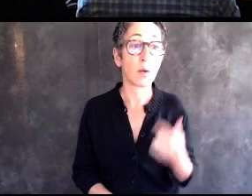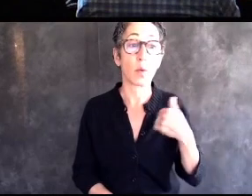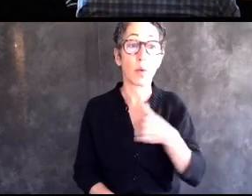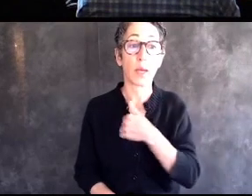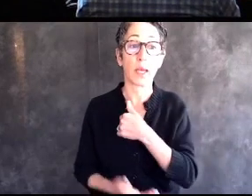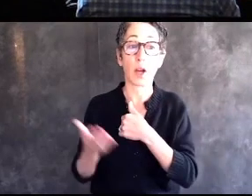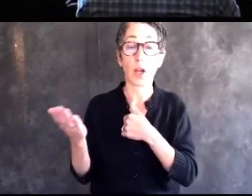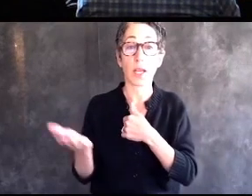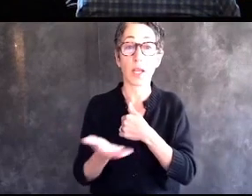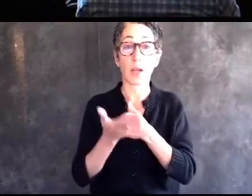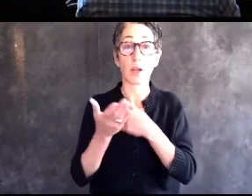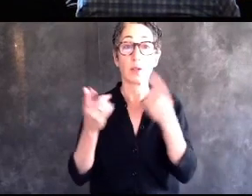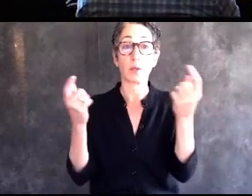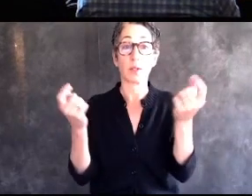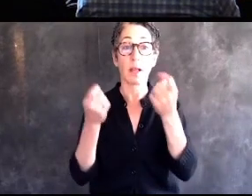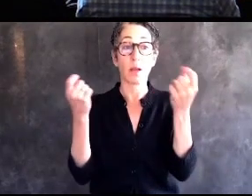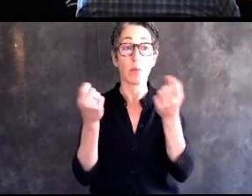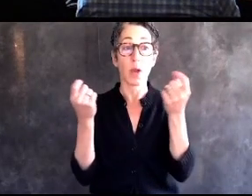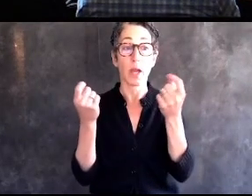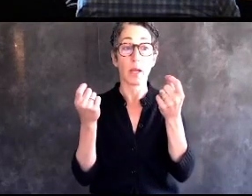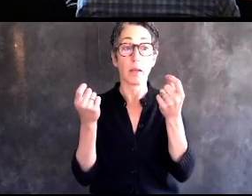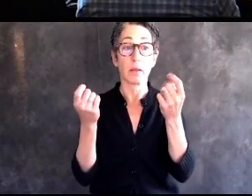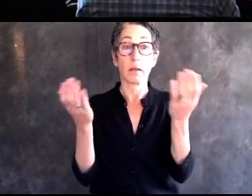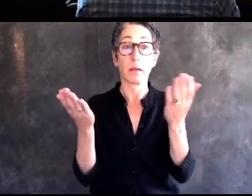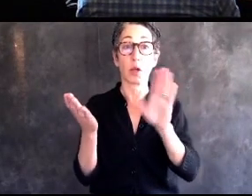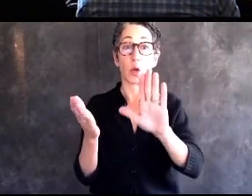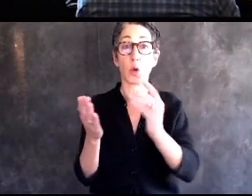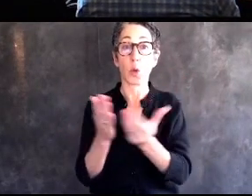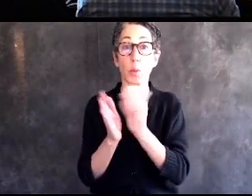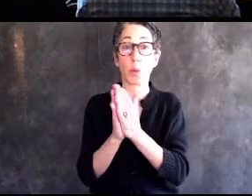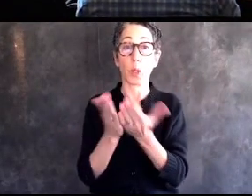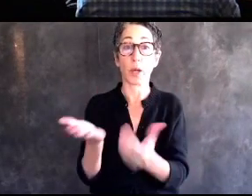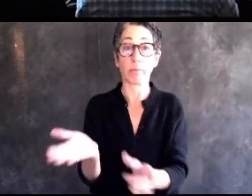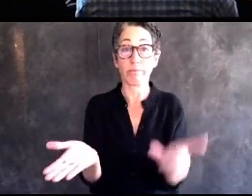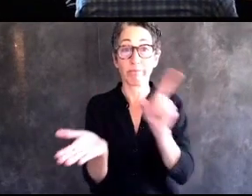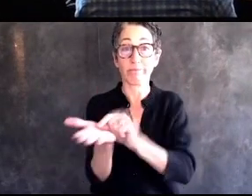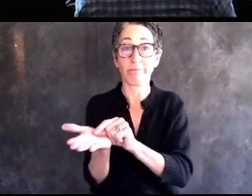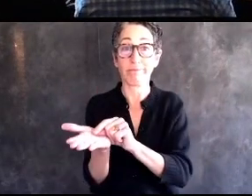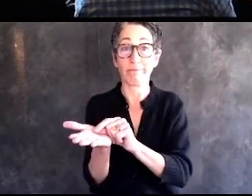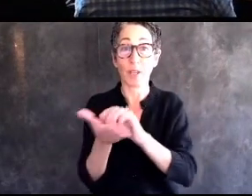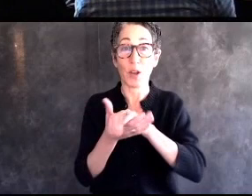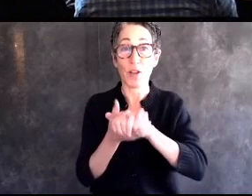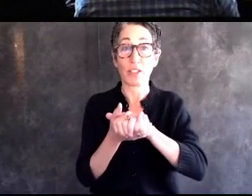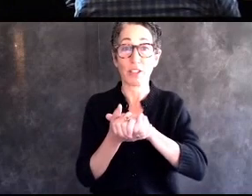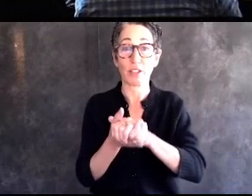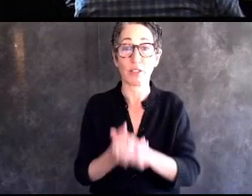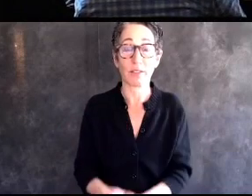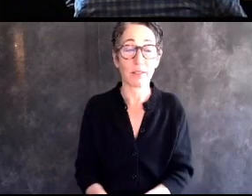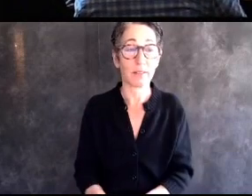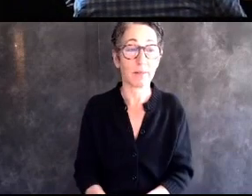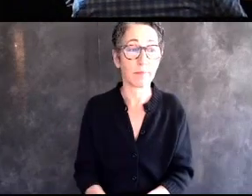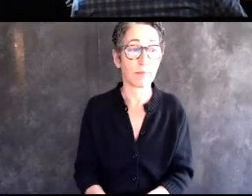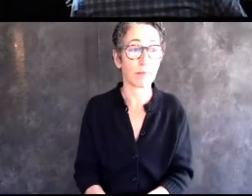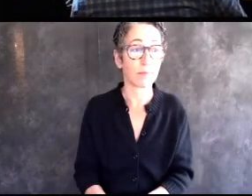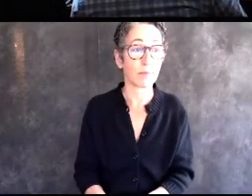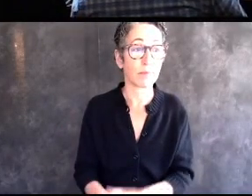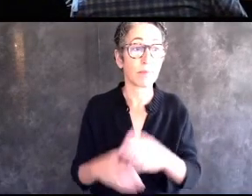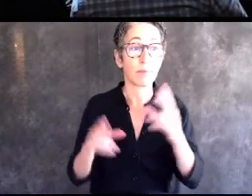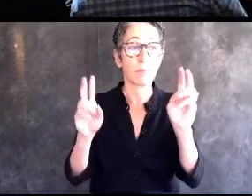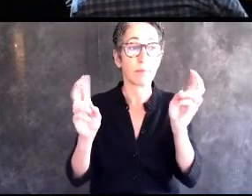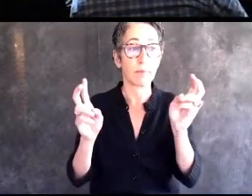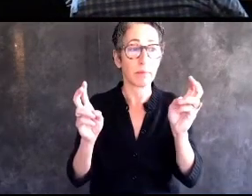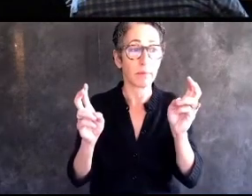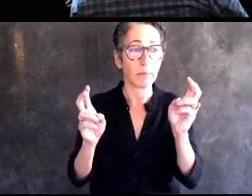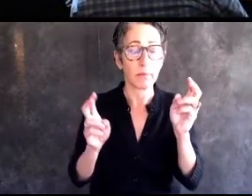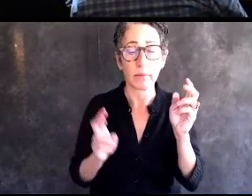to celebrate the publication of your new book, congratulations, which is known, the minister's new book is Plurality,